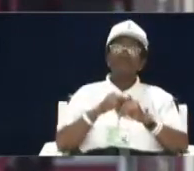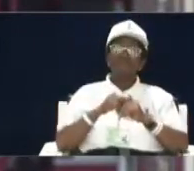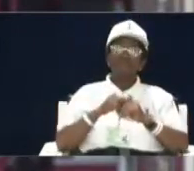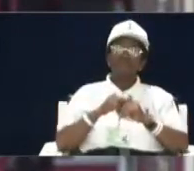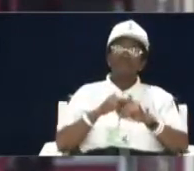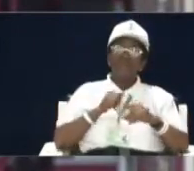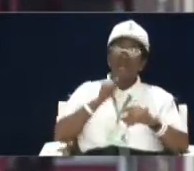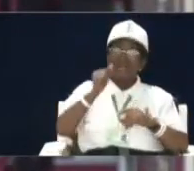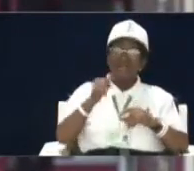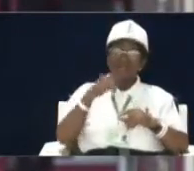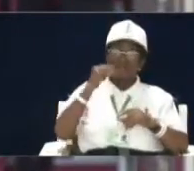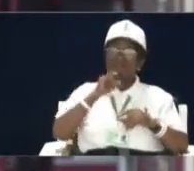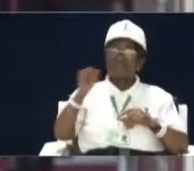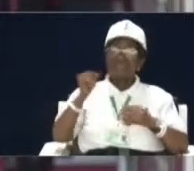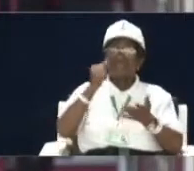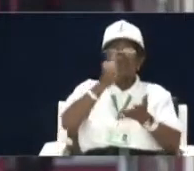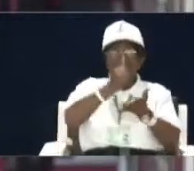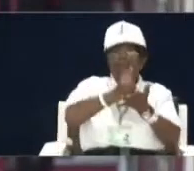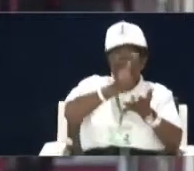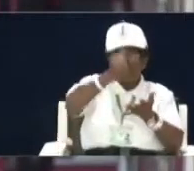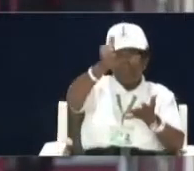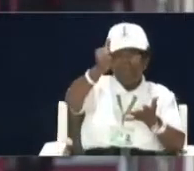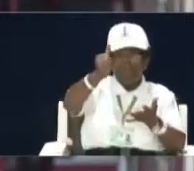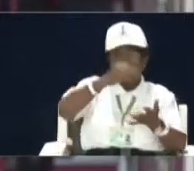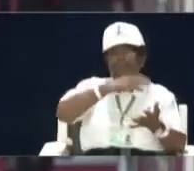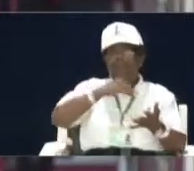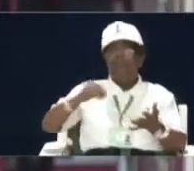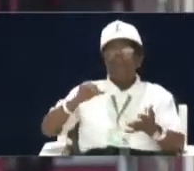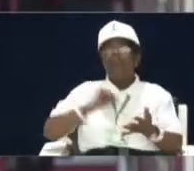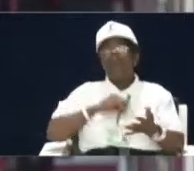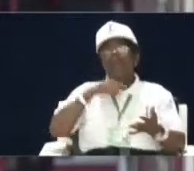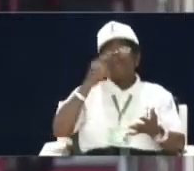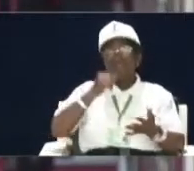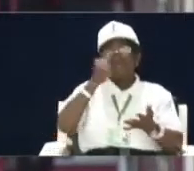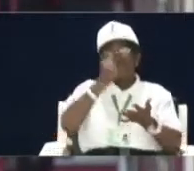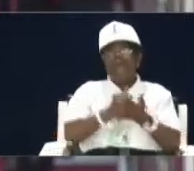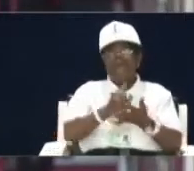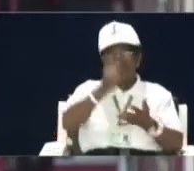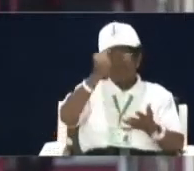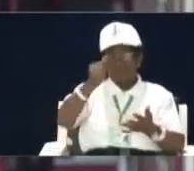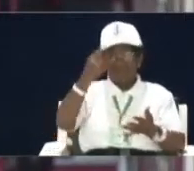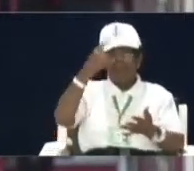I'm saying amen, and I'm saying amen for you.